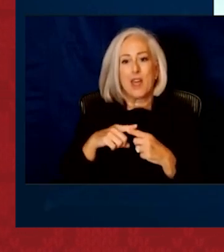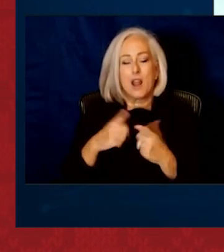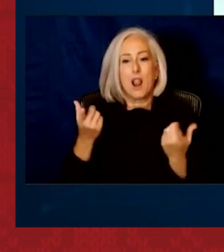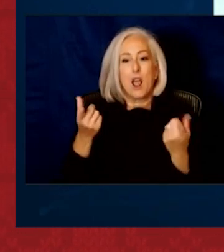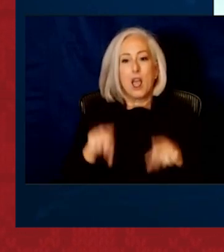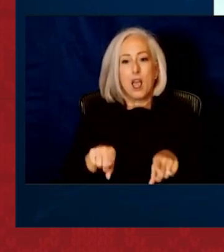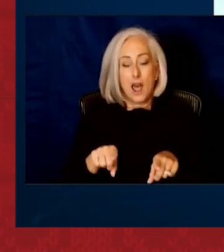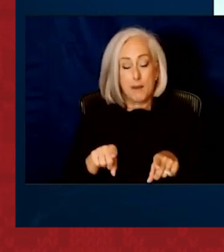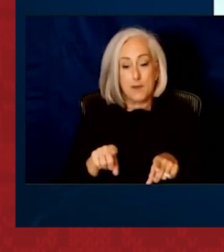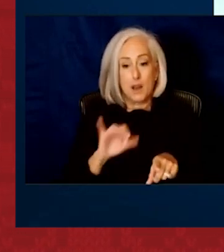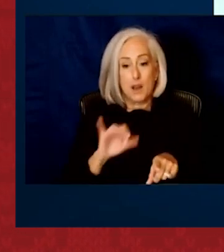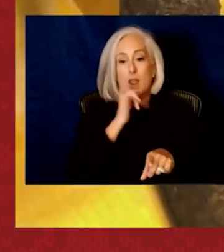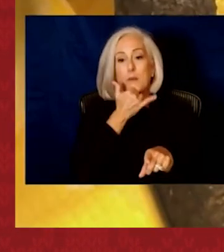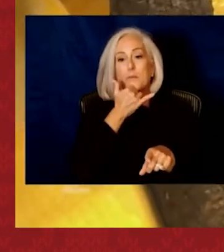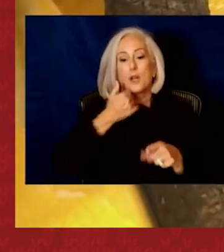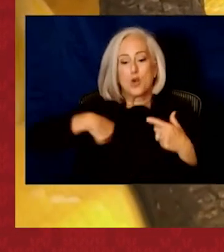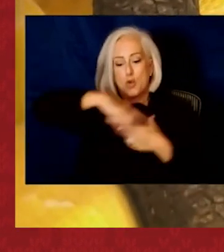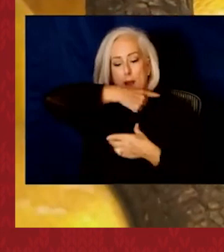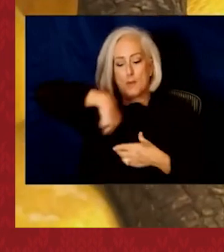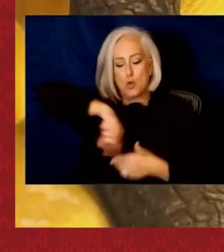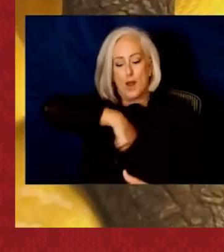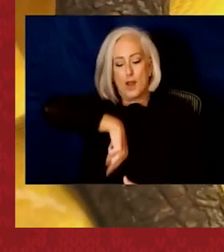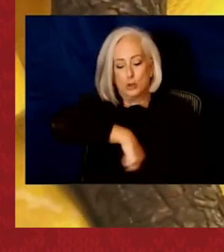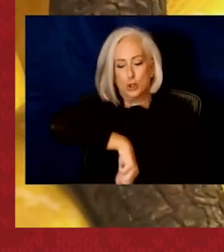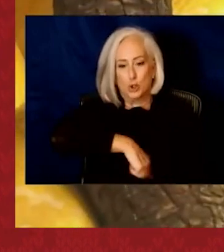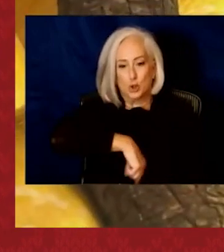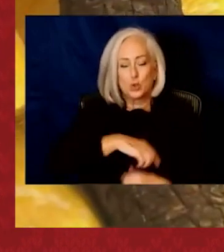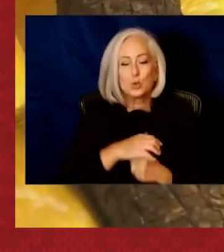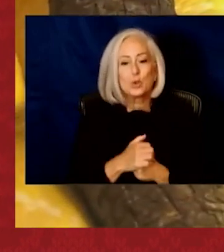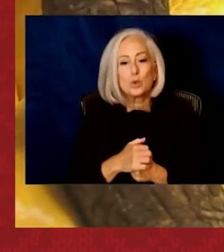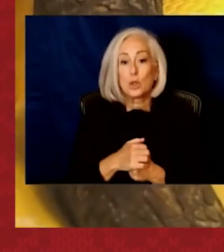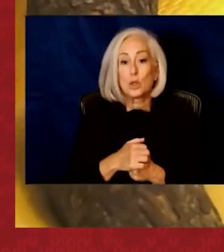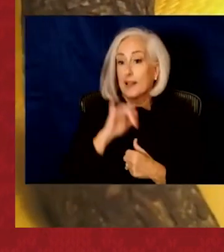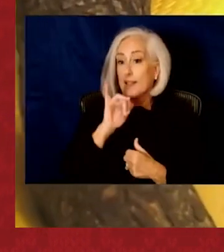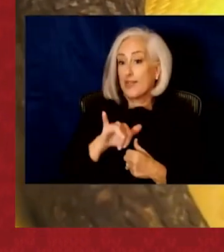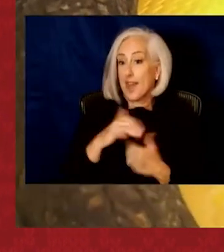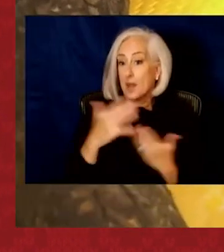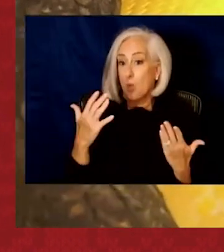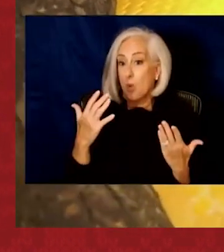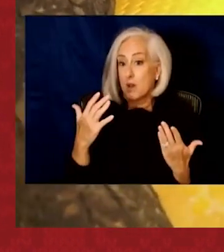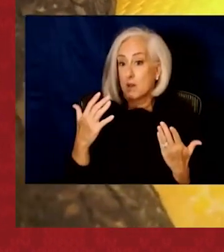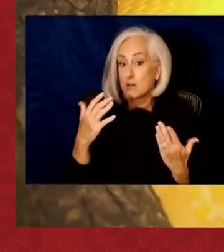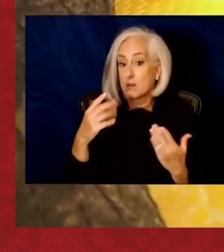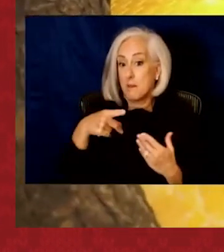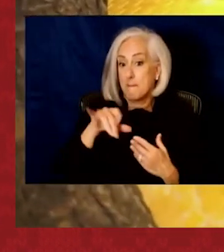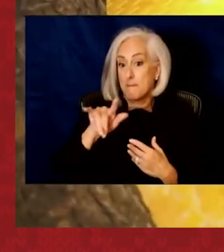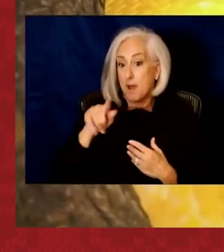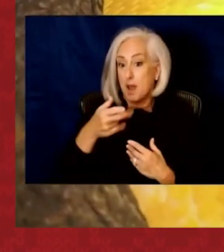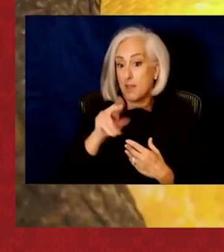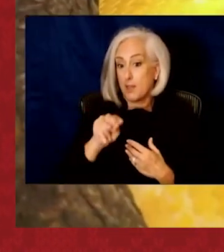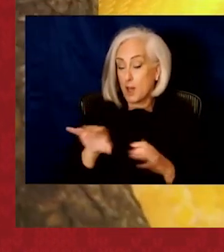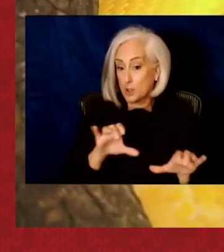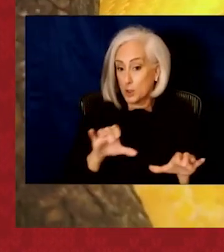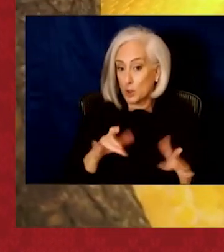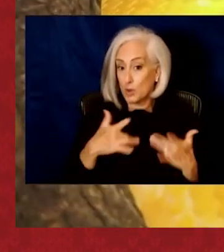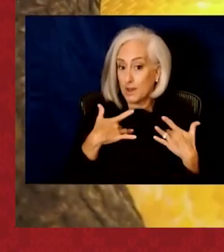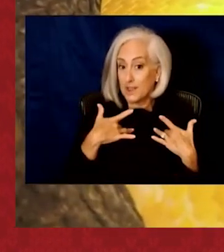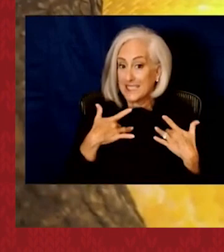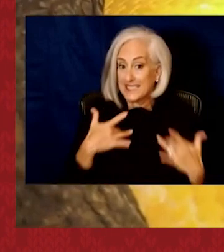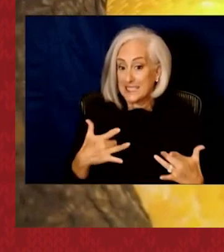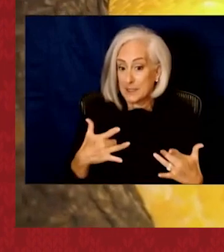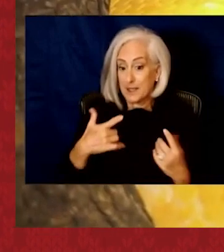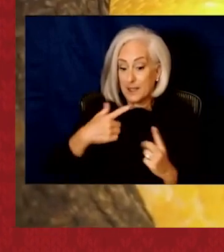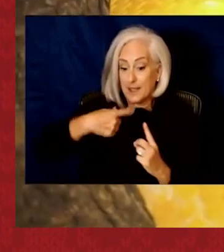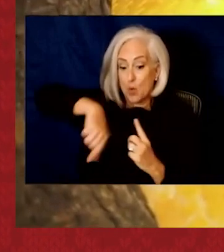that natural? Is that just what pythons like that do? Are they naturally prone to wrap themselves around